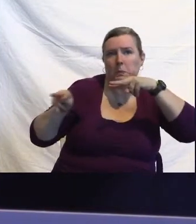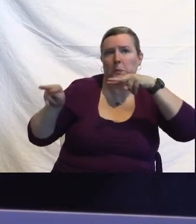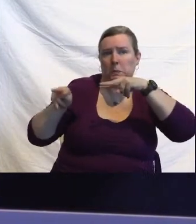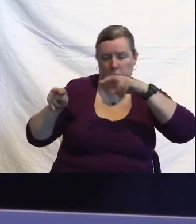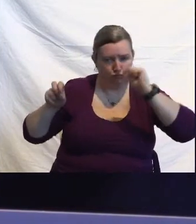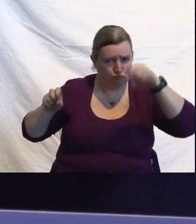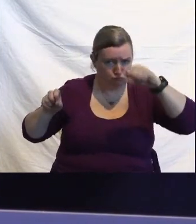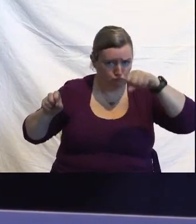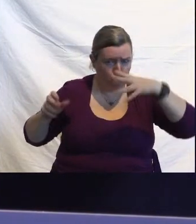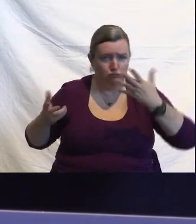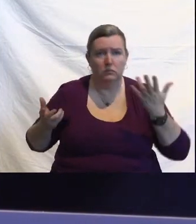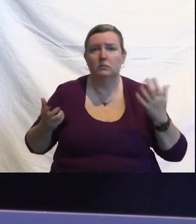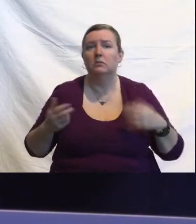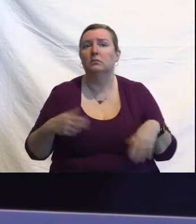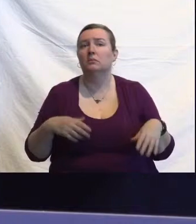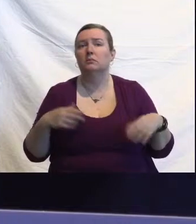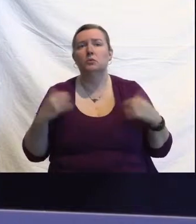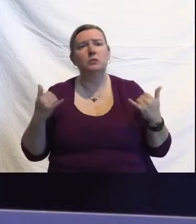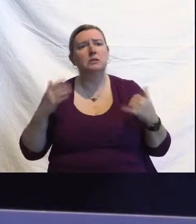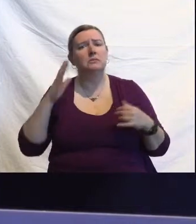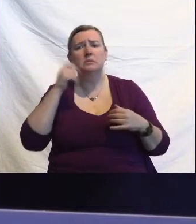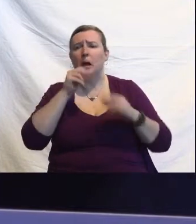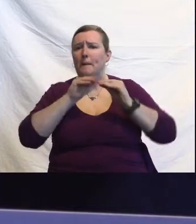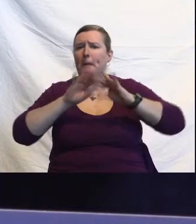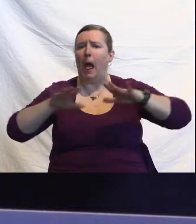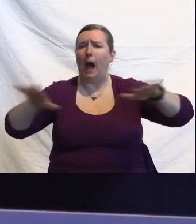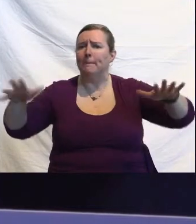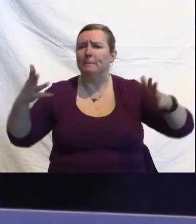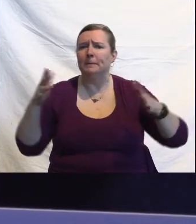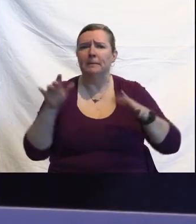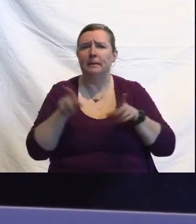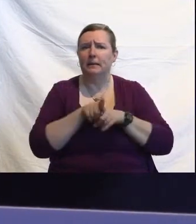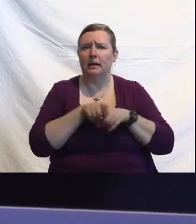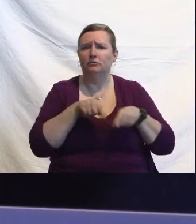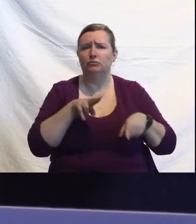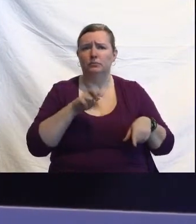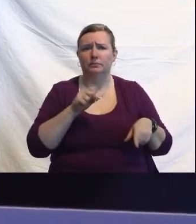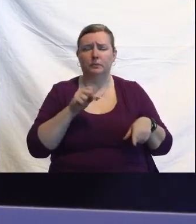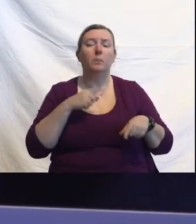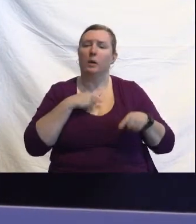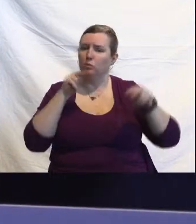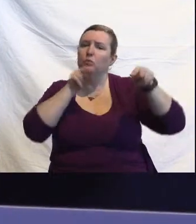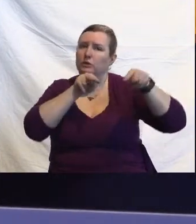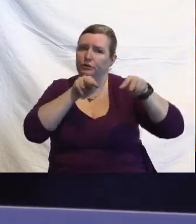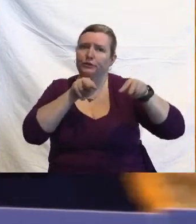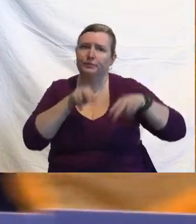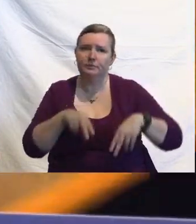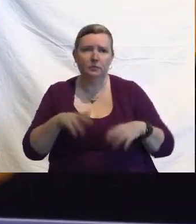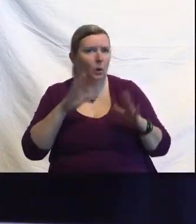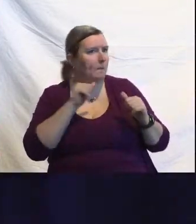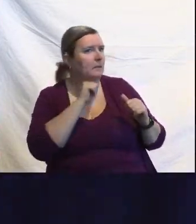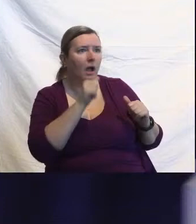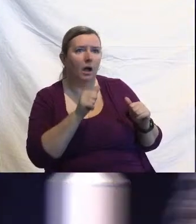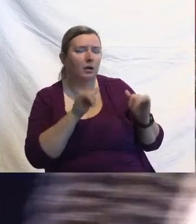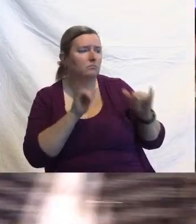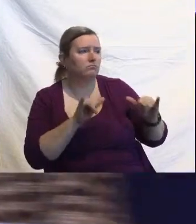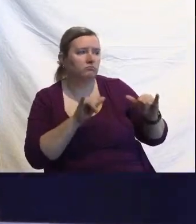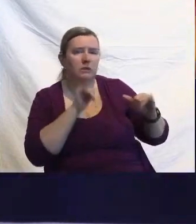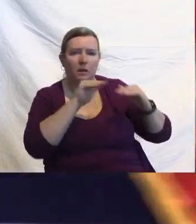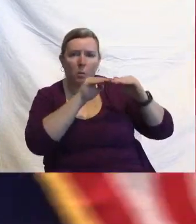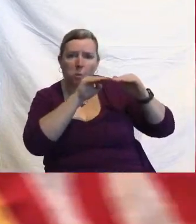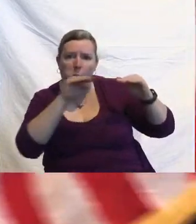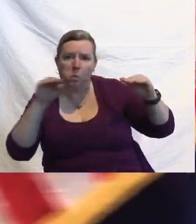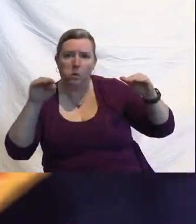now, does not seem to be an issue quite yet, but it is being monitored. Please, God, it stays that way. And I believe today is the first day that the U.S.